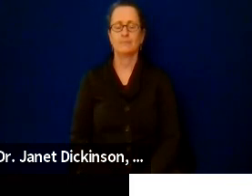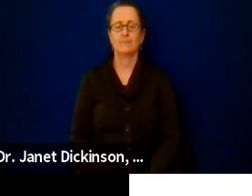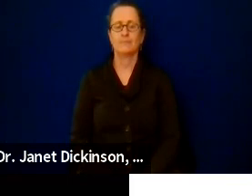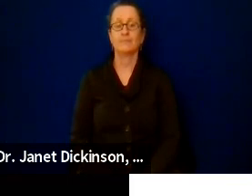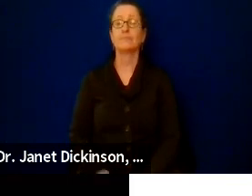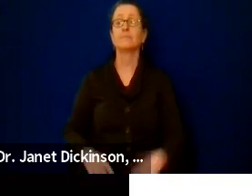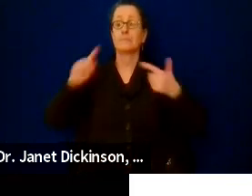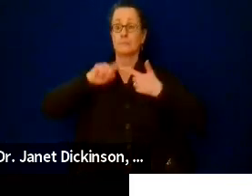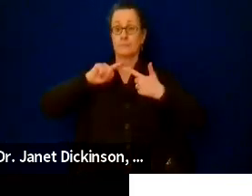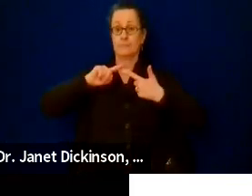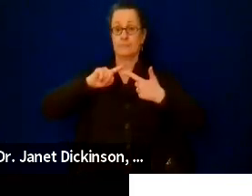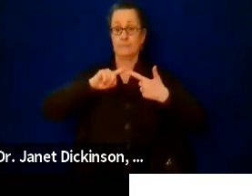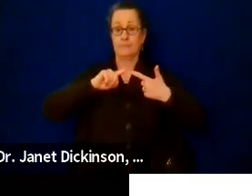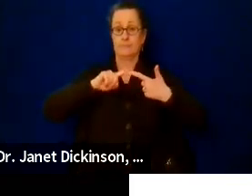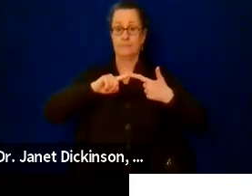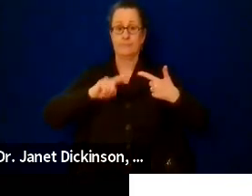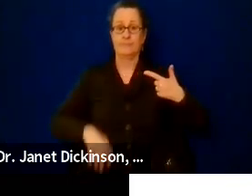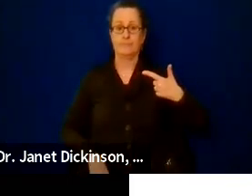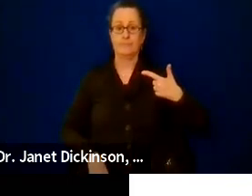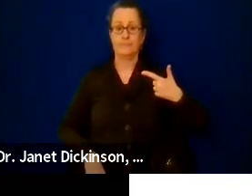Step 2.